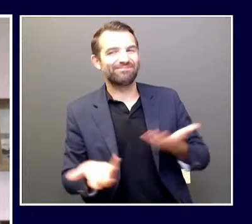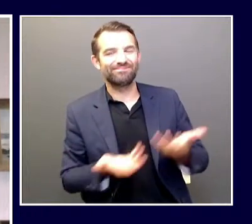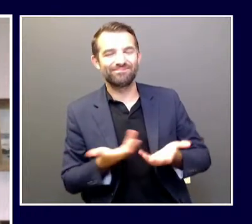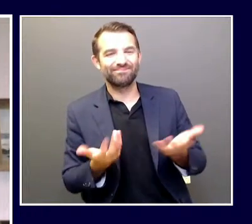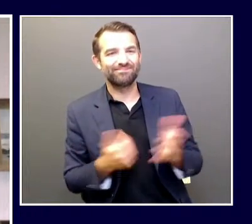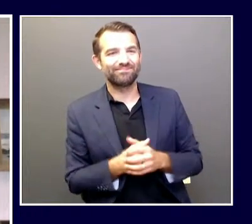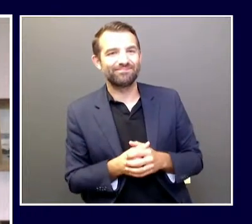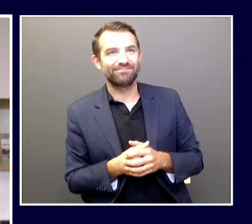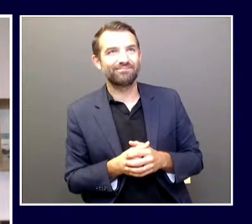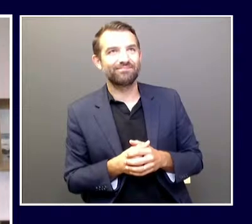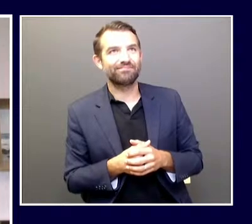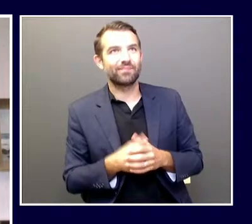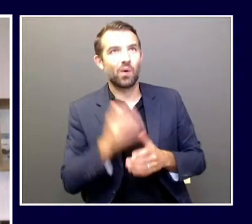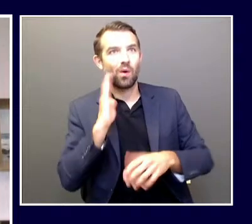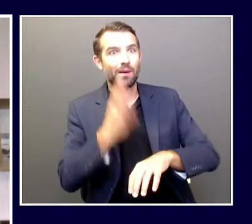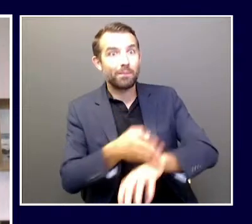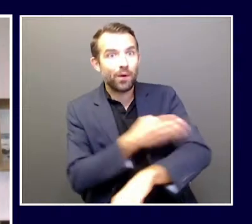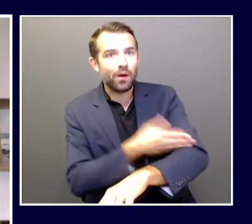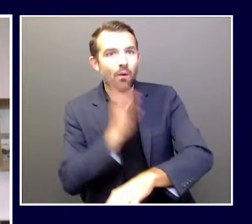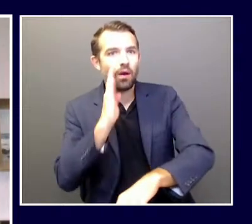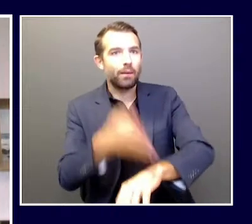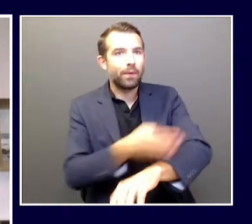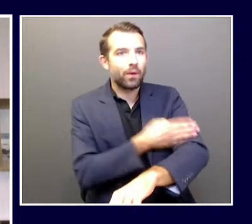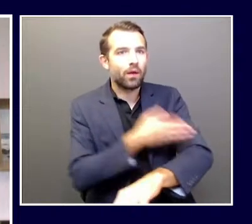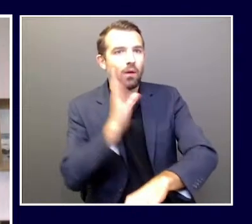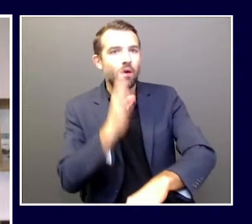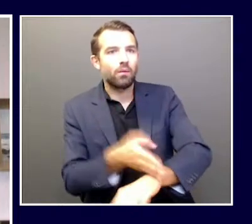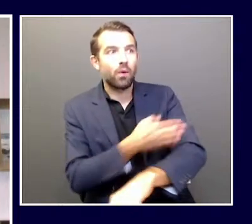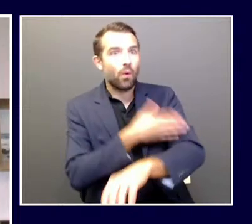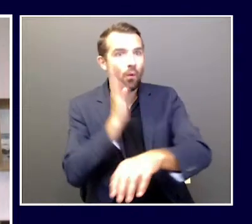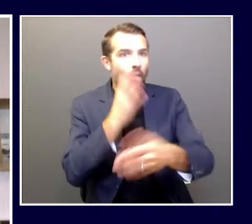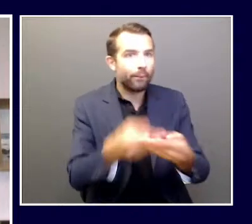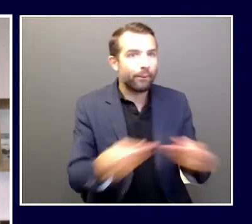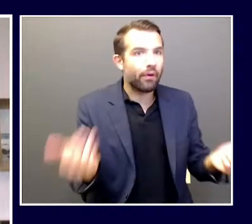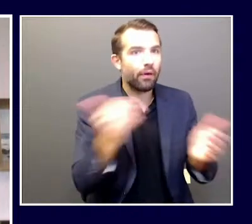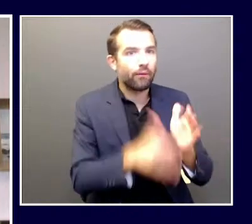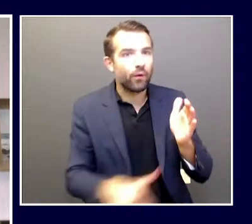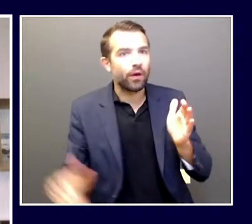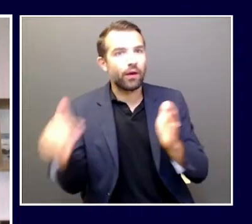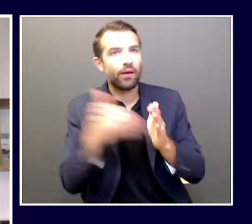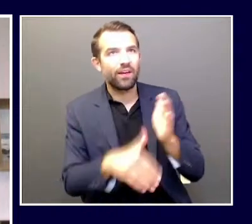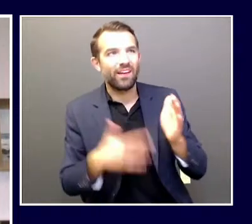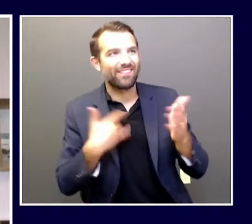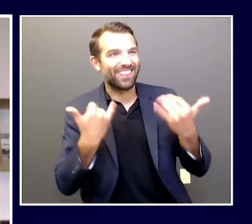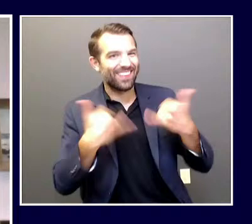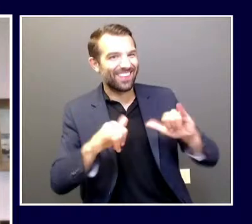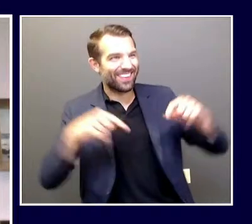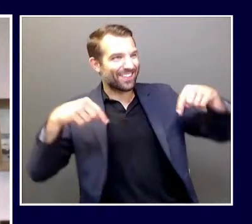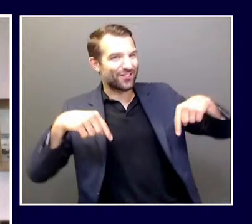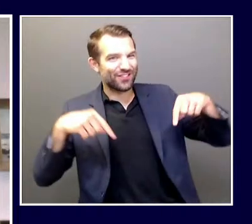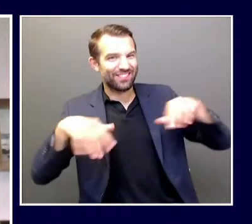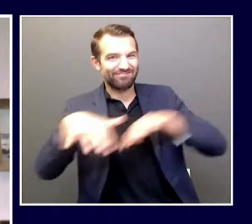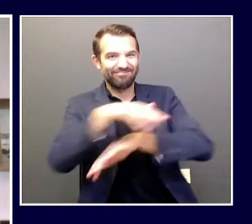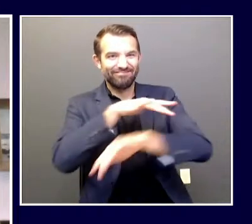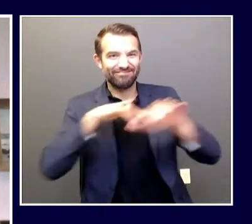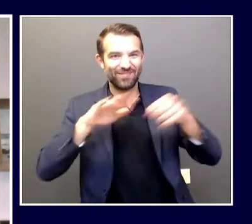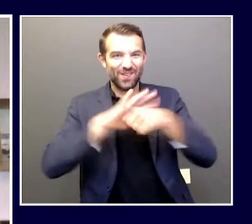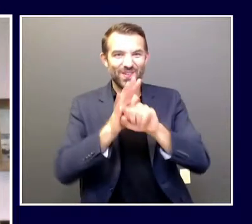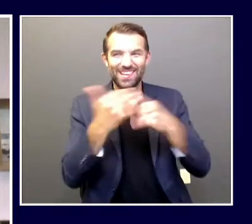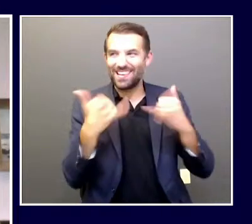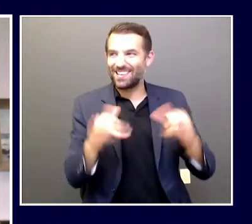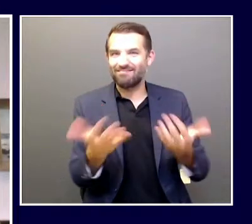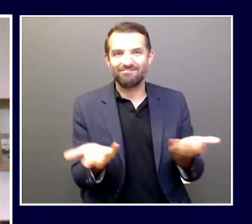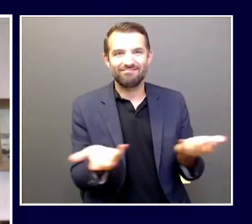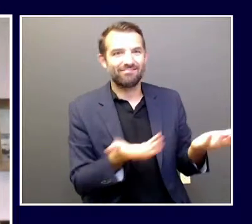true. Vaccination was supposed to be our reprieve from doing these recurring